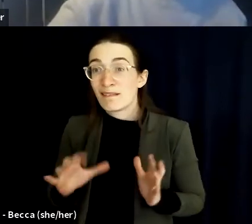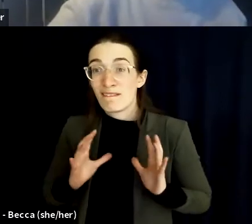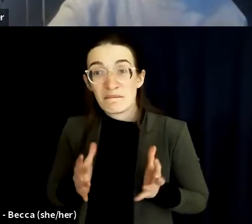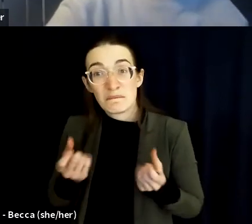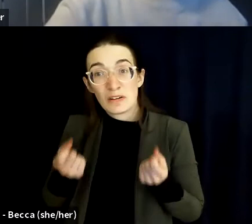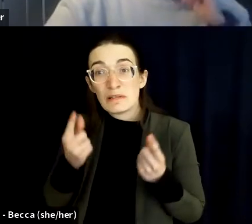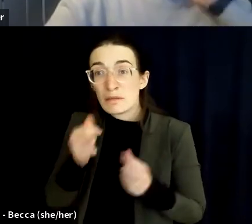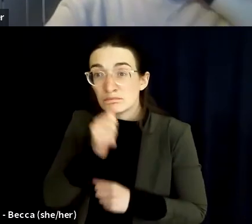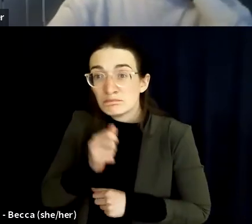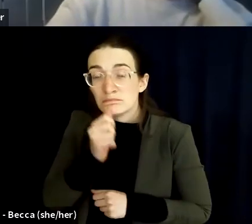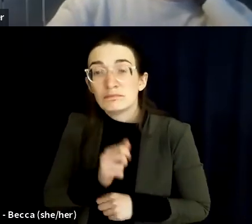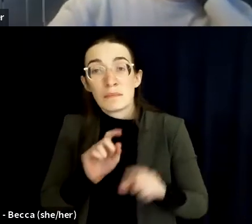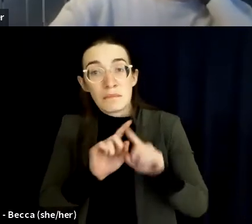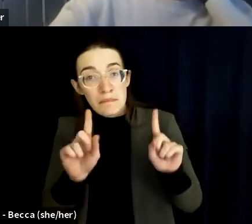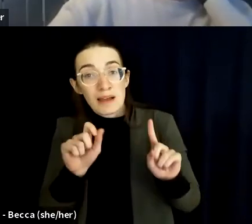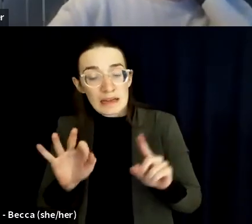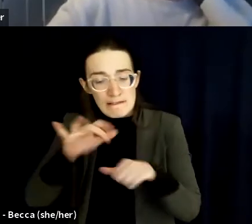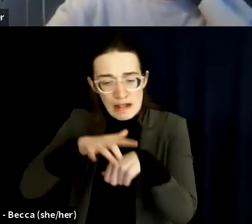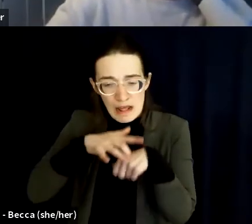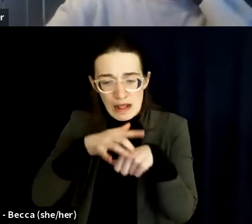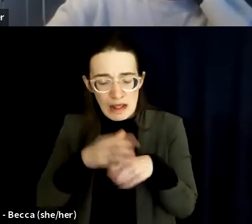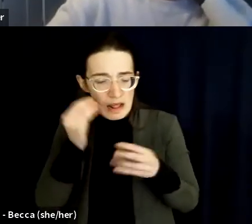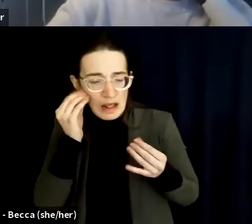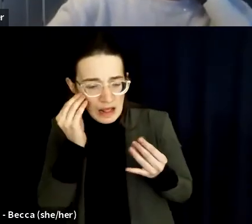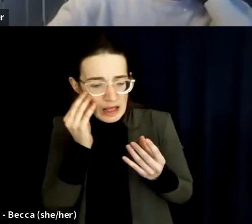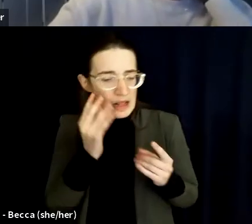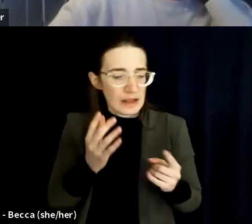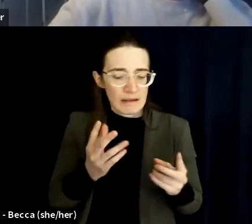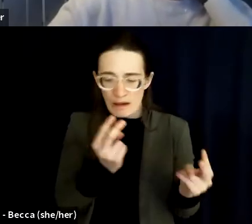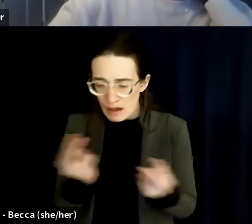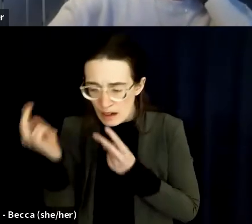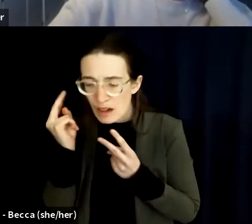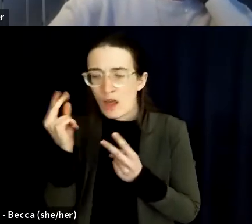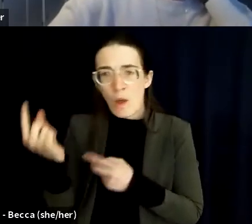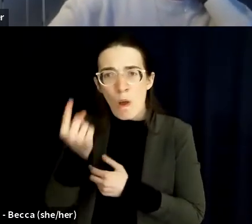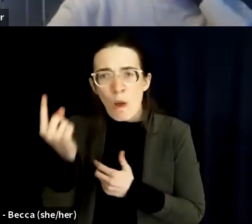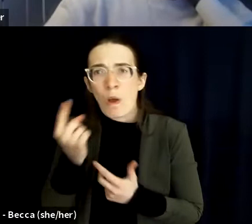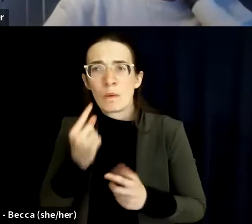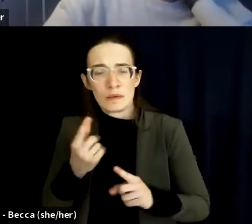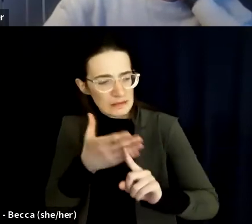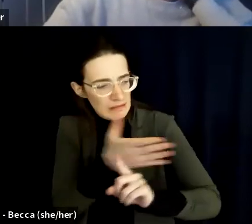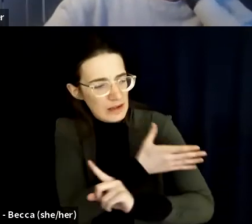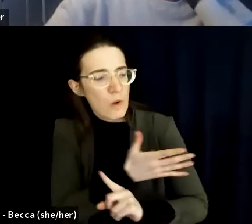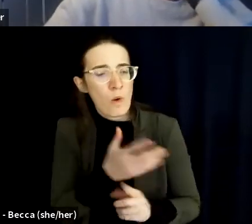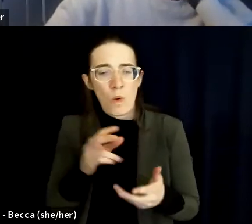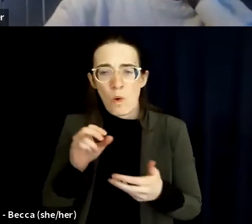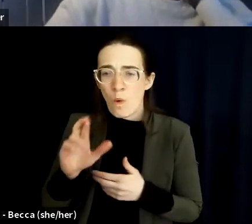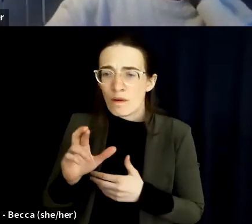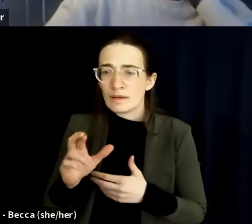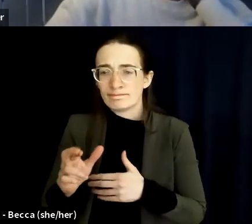have feelings of depression if they are ruminating in the past and feeling like they are self blaming